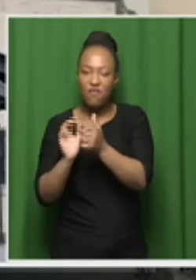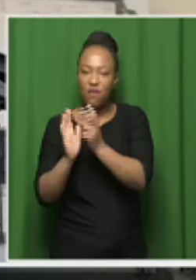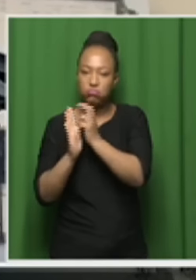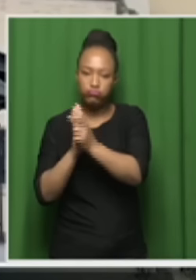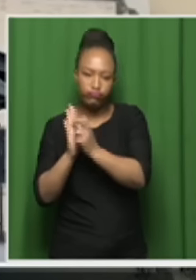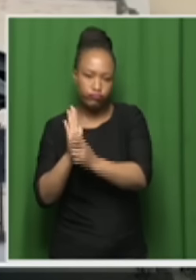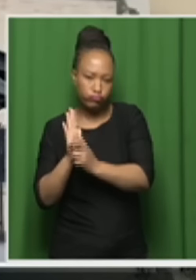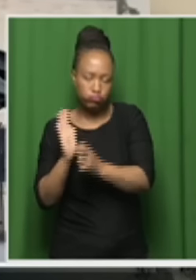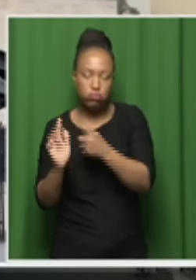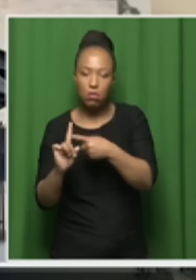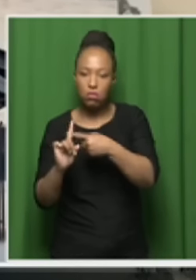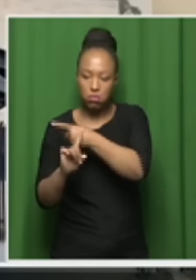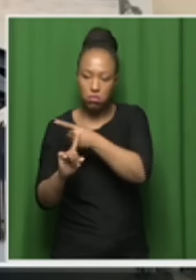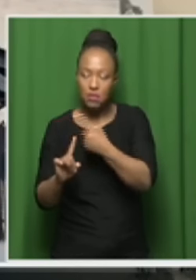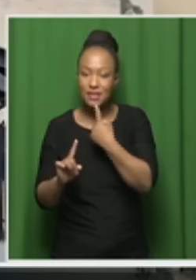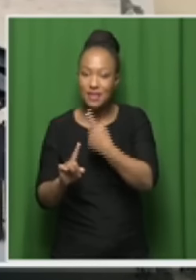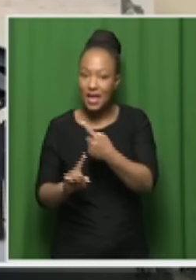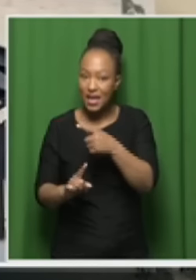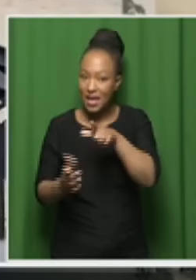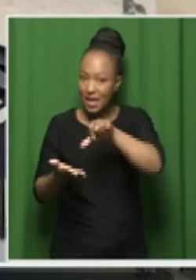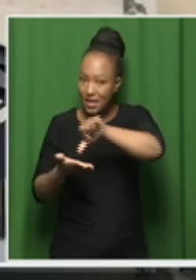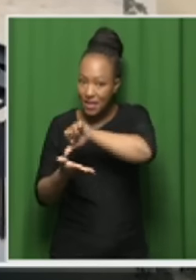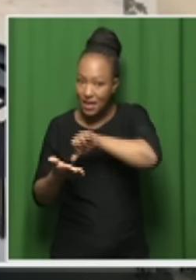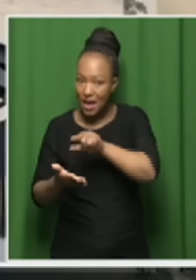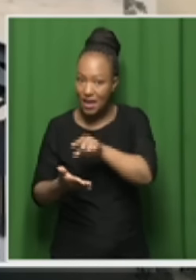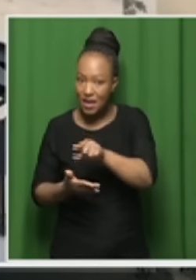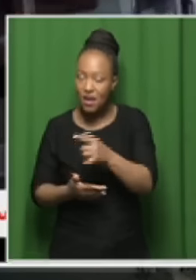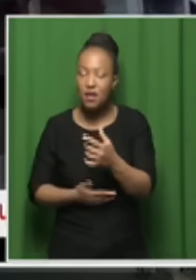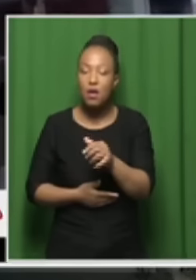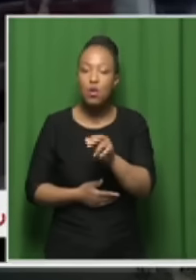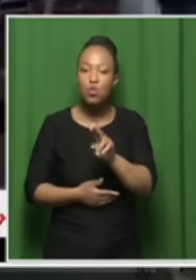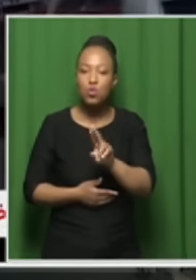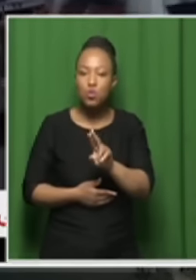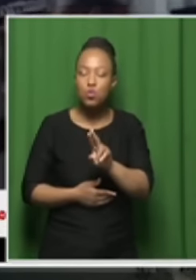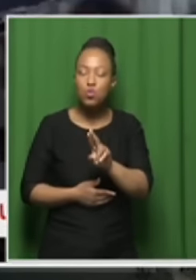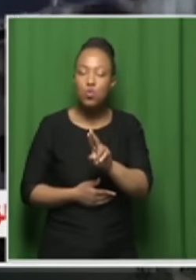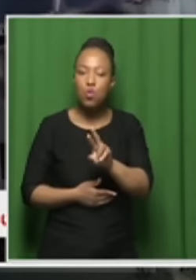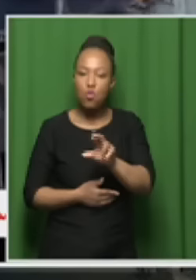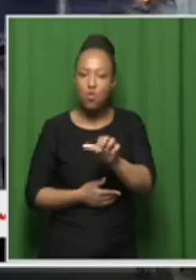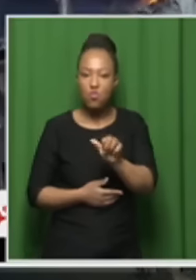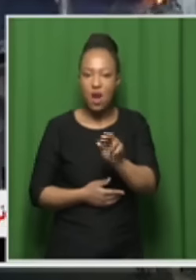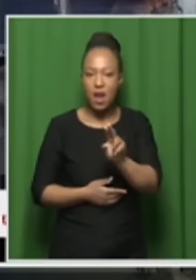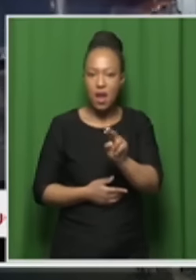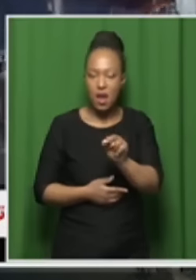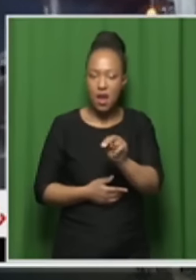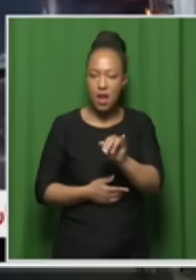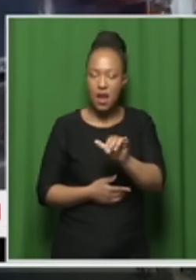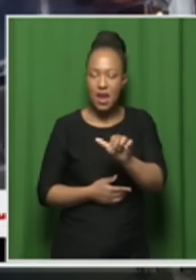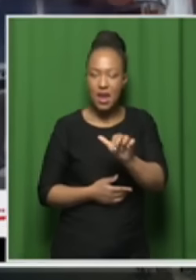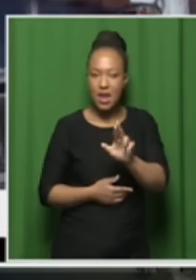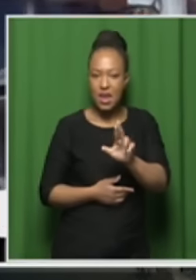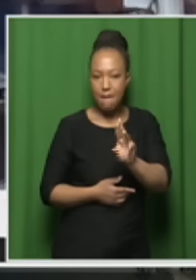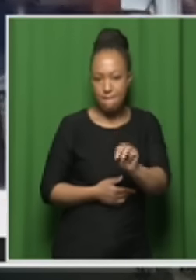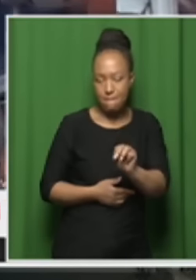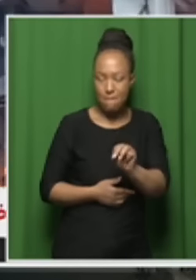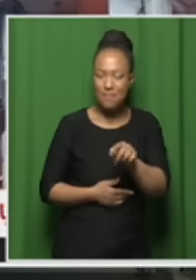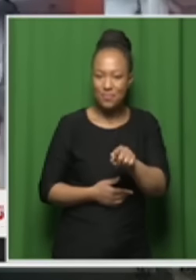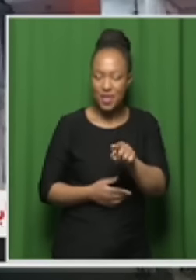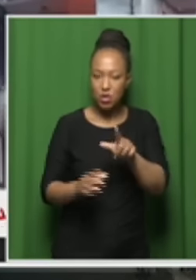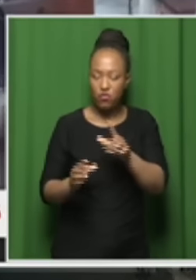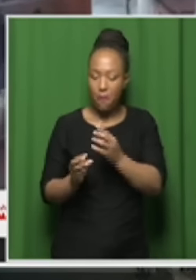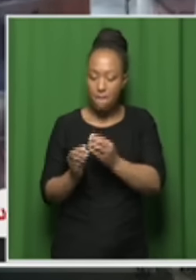and expressed concern about Iran's uranium enrichment, which could be used to make a nuclear weapon. The first indication that something